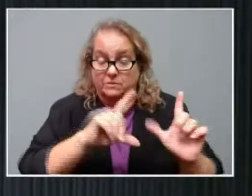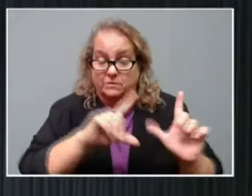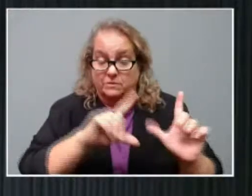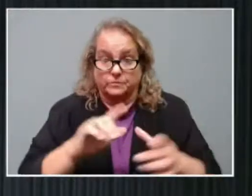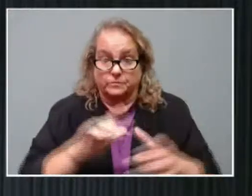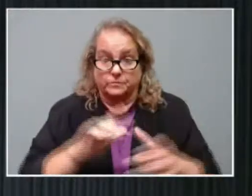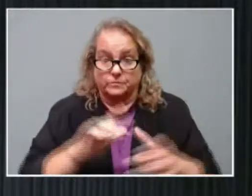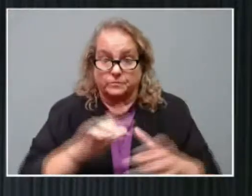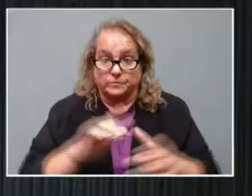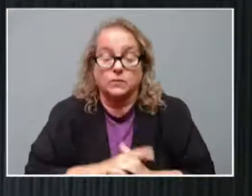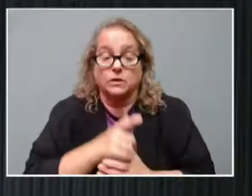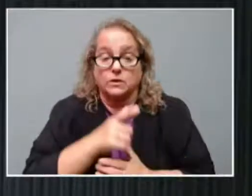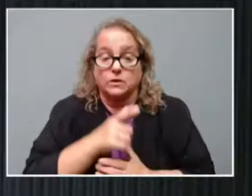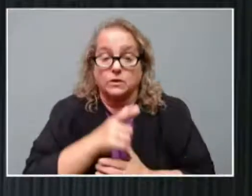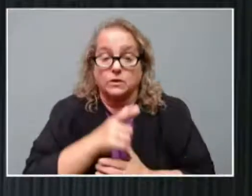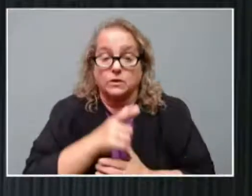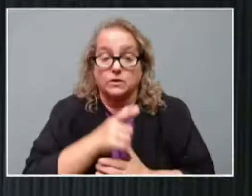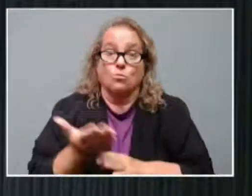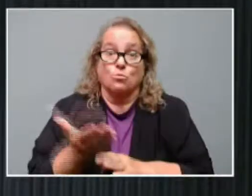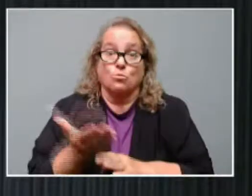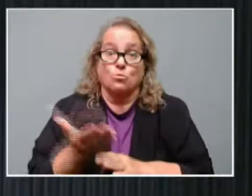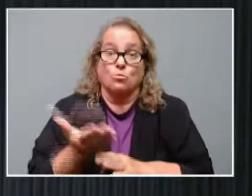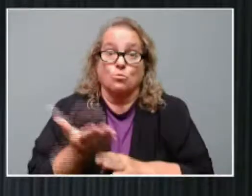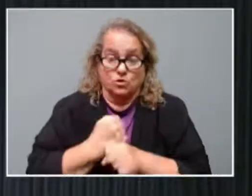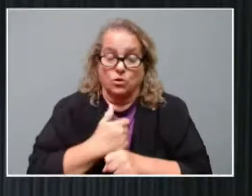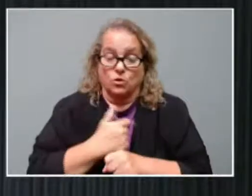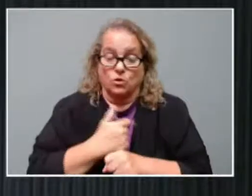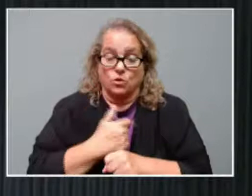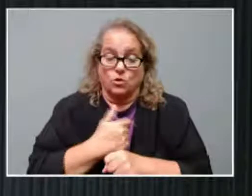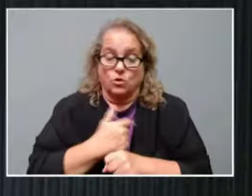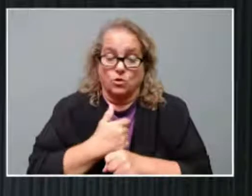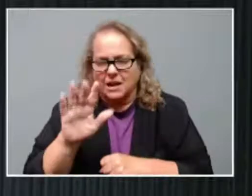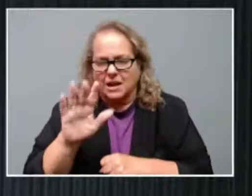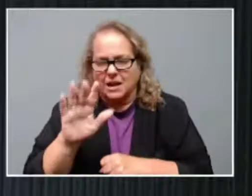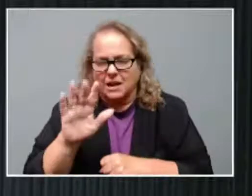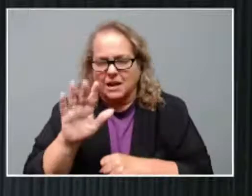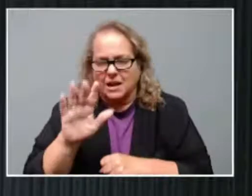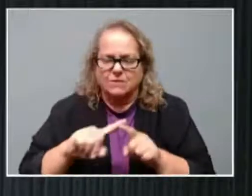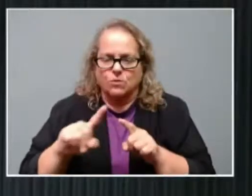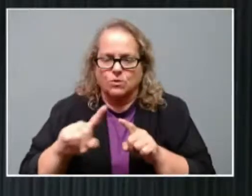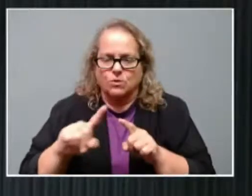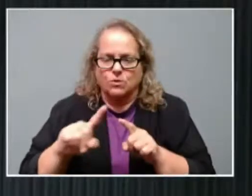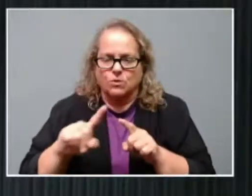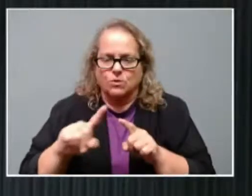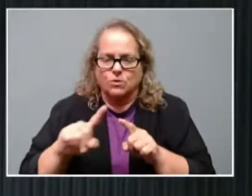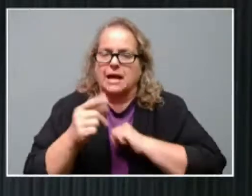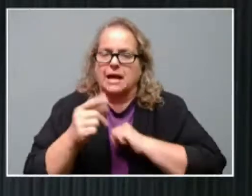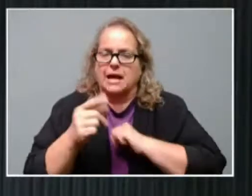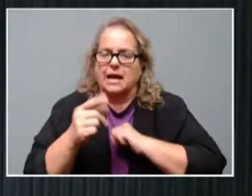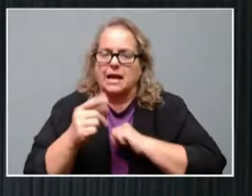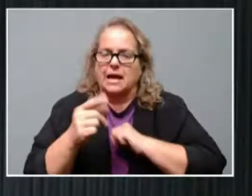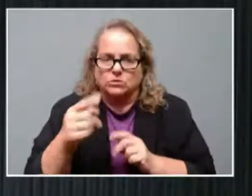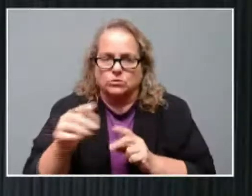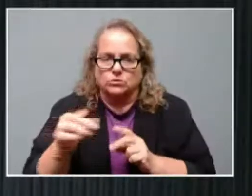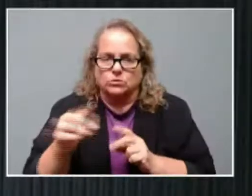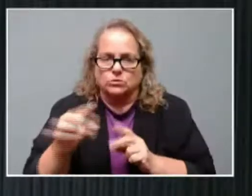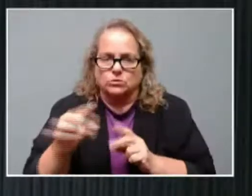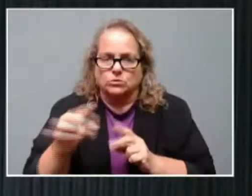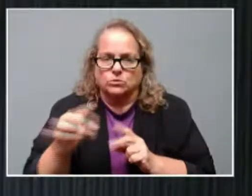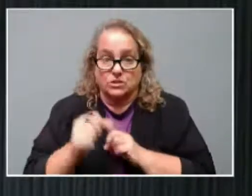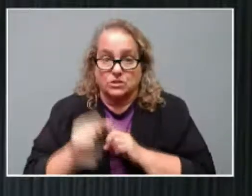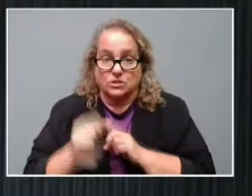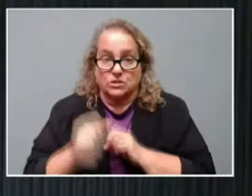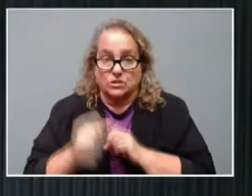So the previous year, we had about 26 counties that only had one choice. This year, we're down to